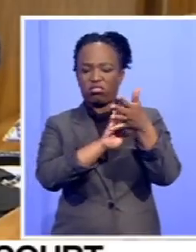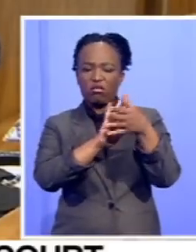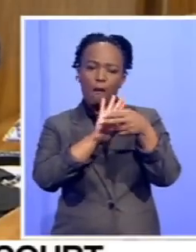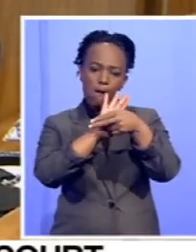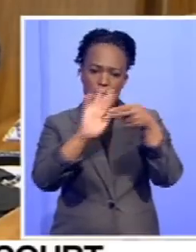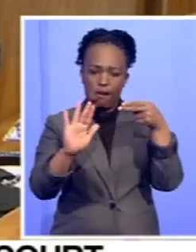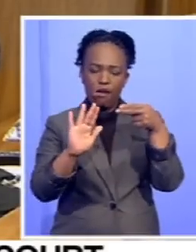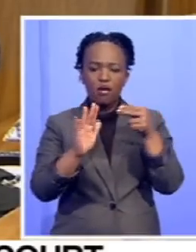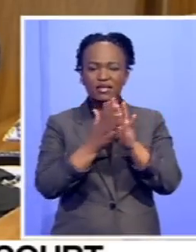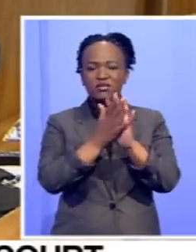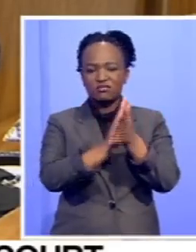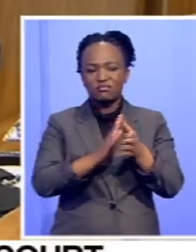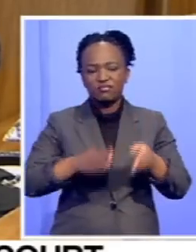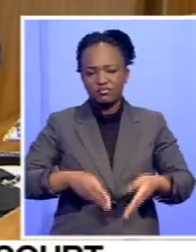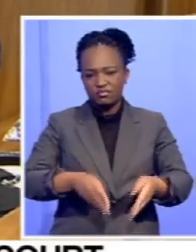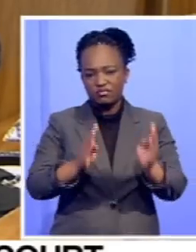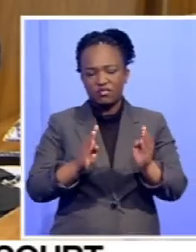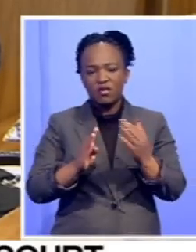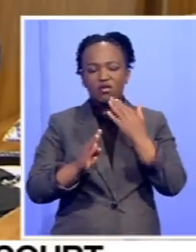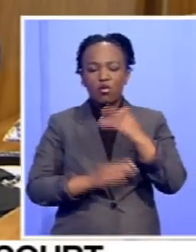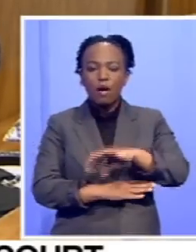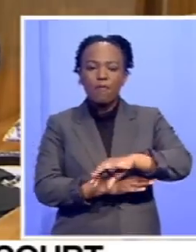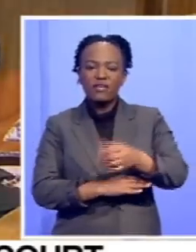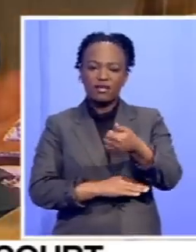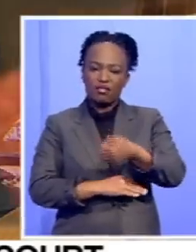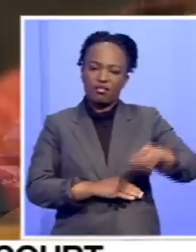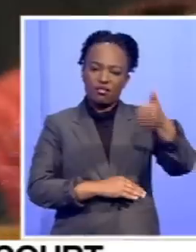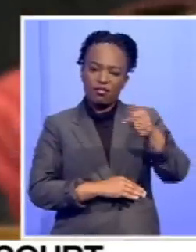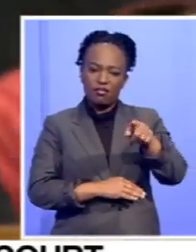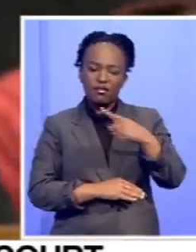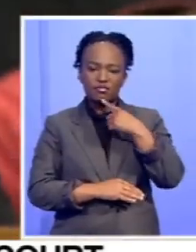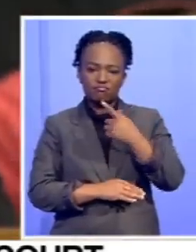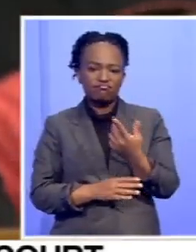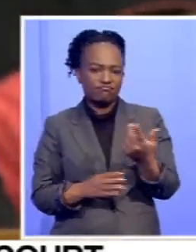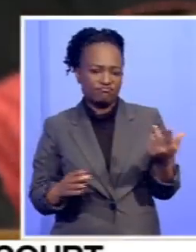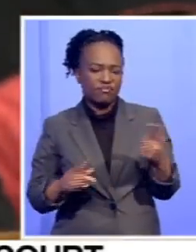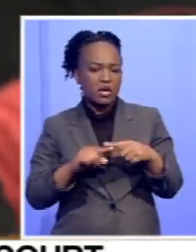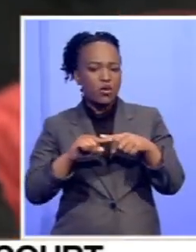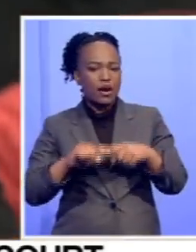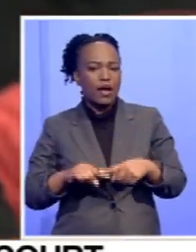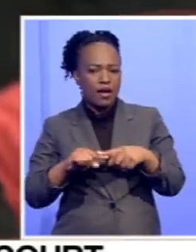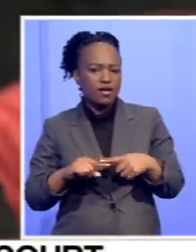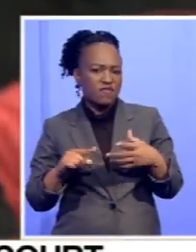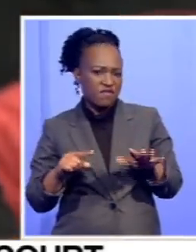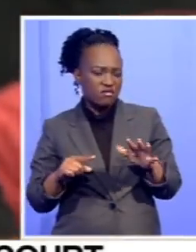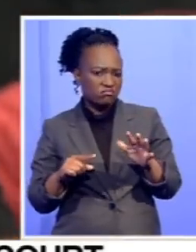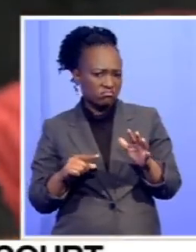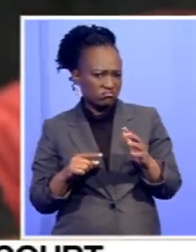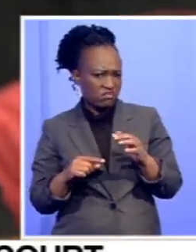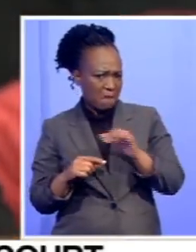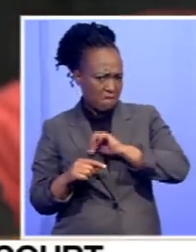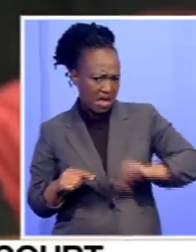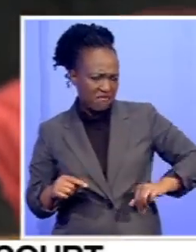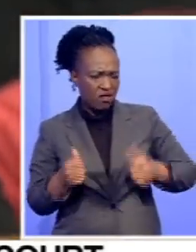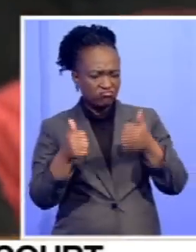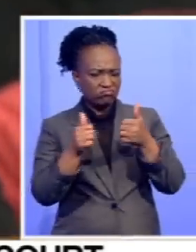she had destroyed parts of the road belonging to the provincial authority. She can then successfully rely on a plea that her conduct was lawful, it